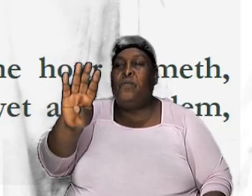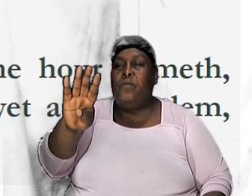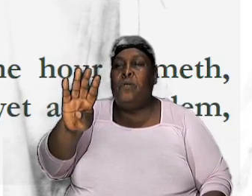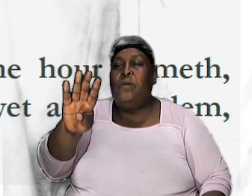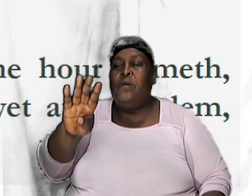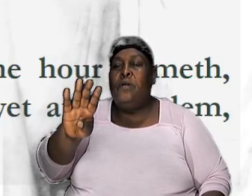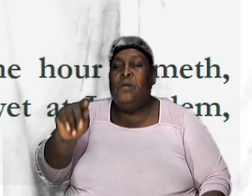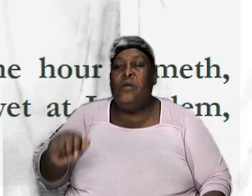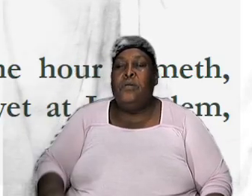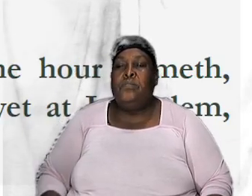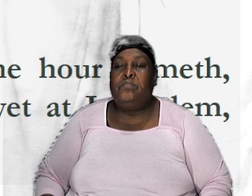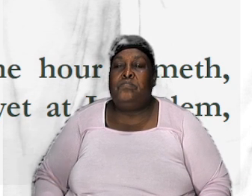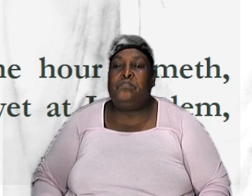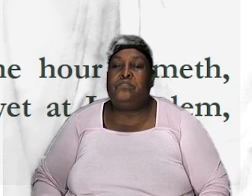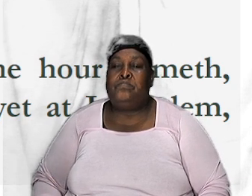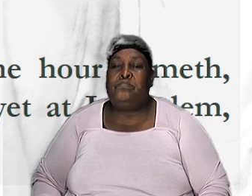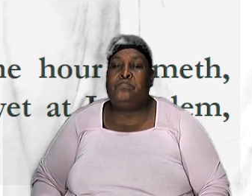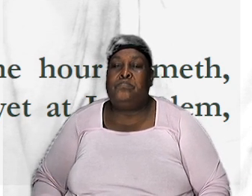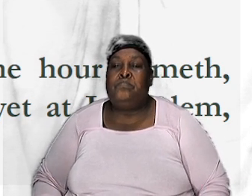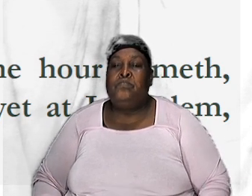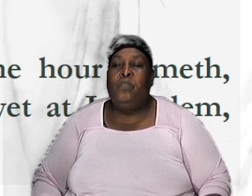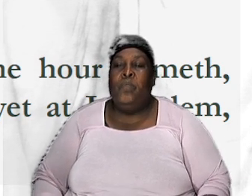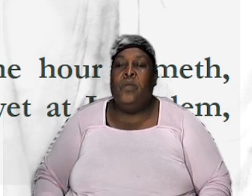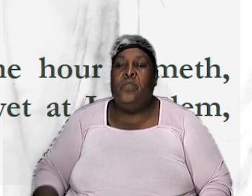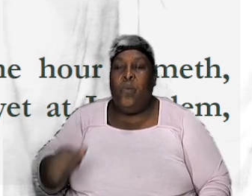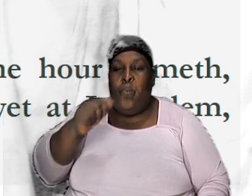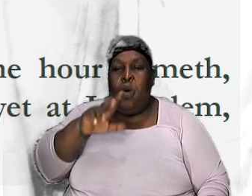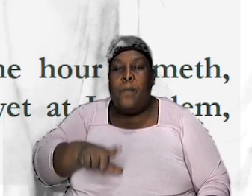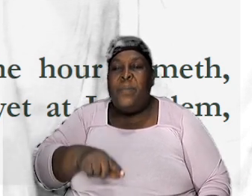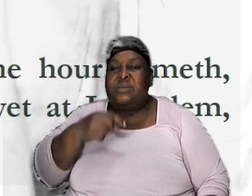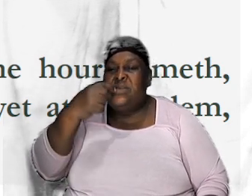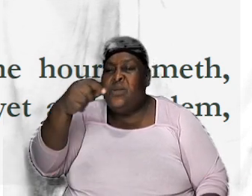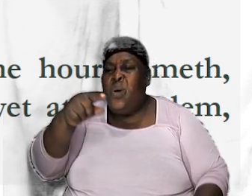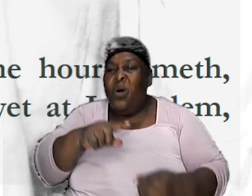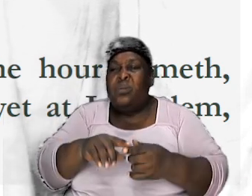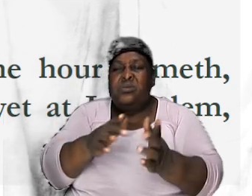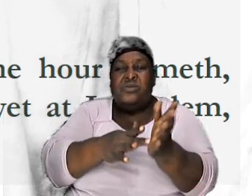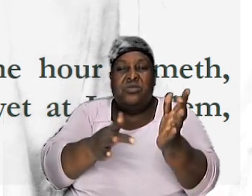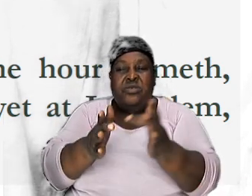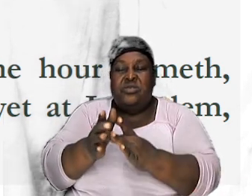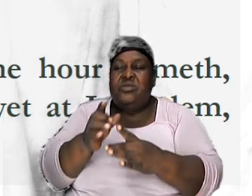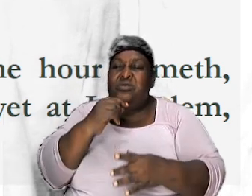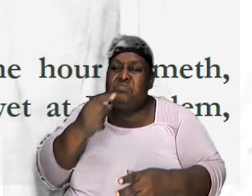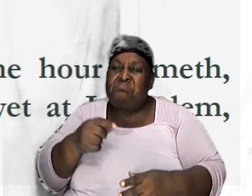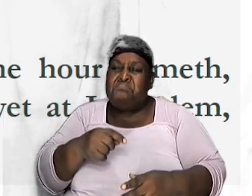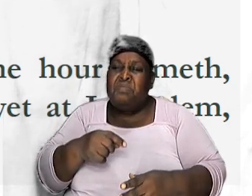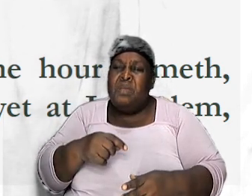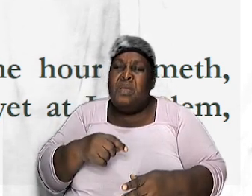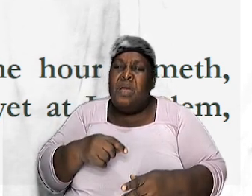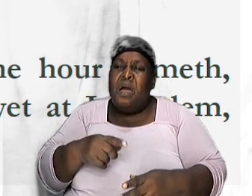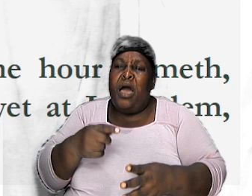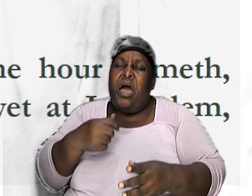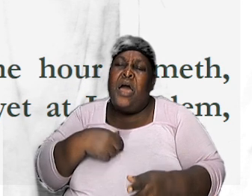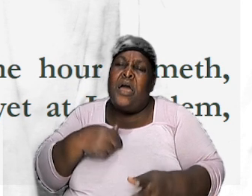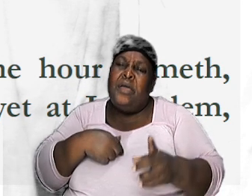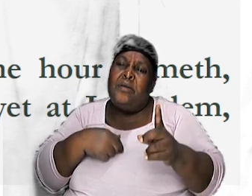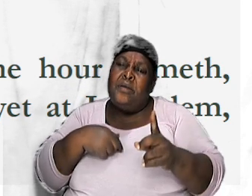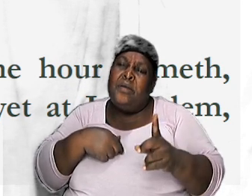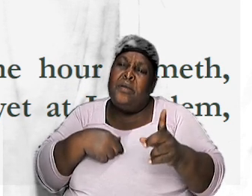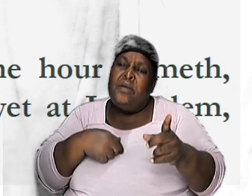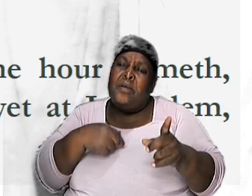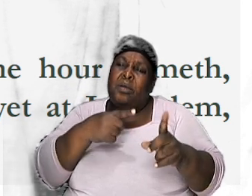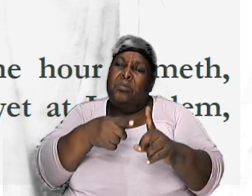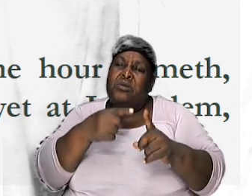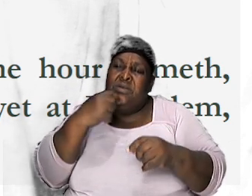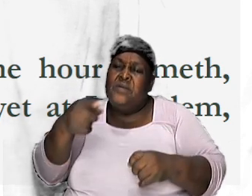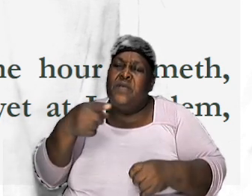verse 26. It says, the woman saith unto him, Sir, I perceive that